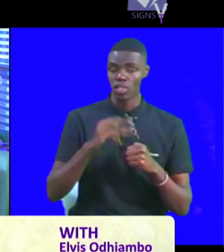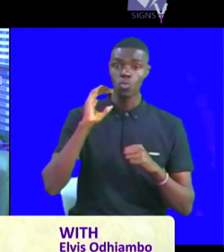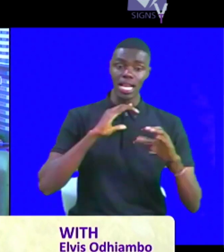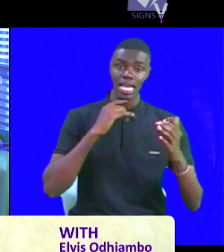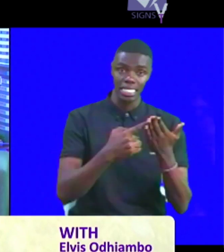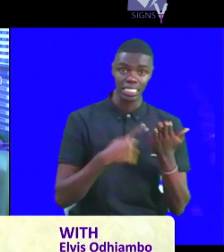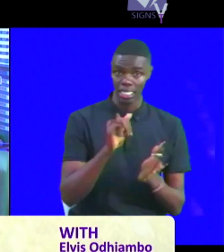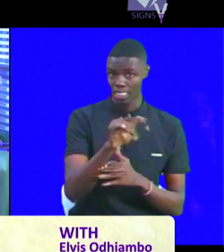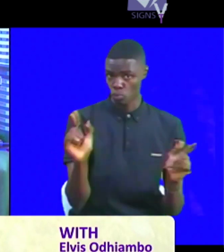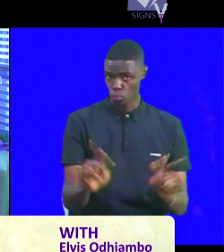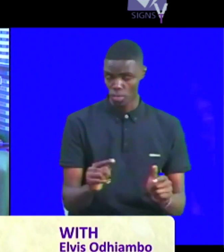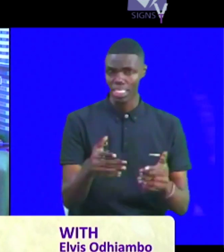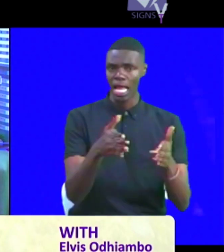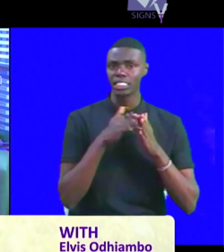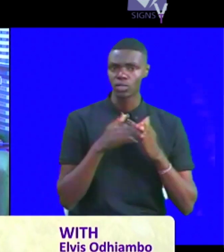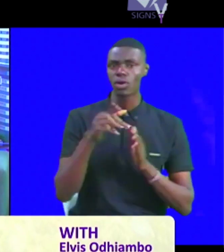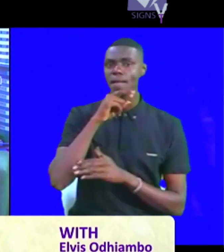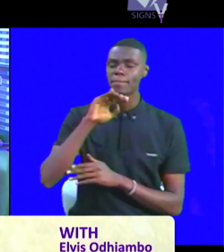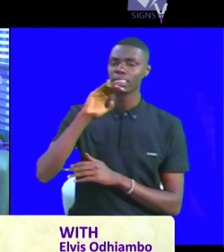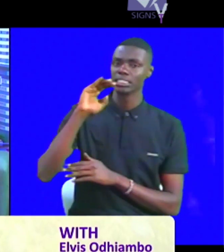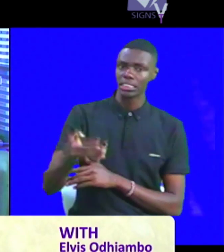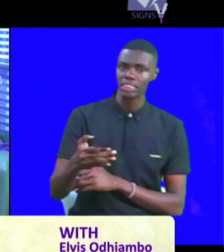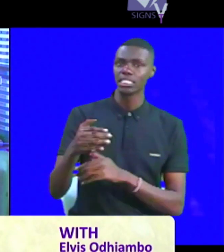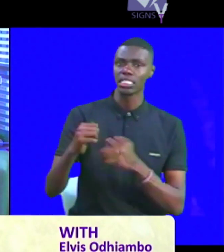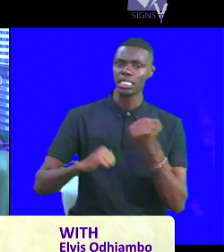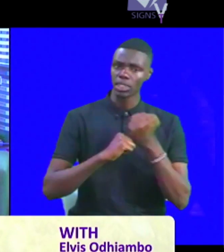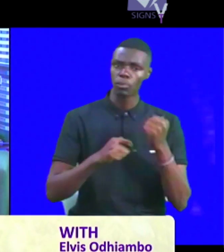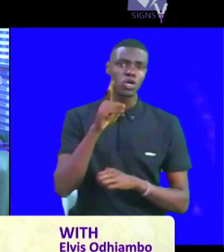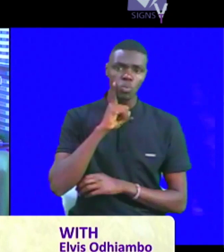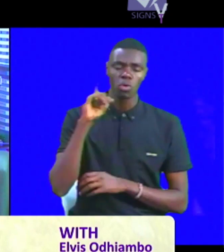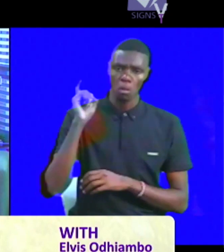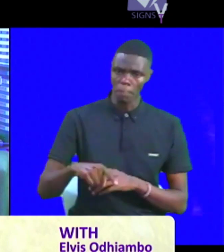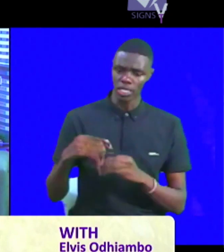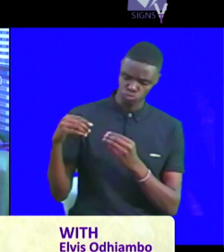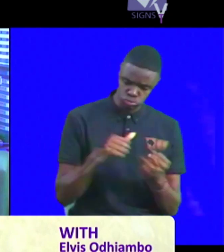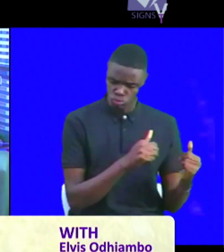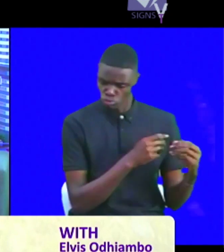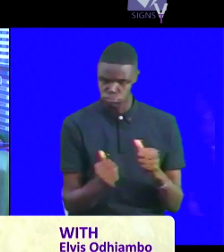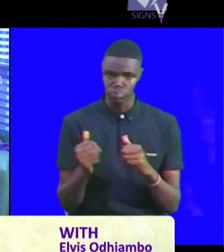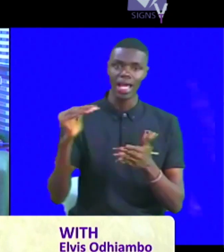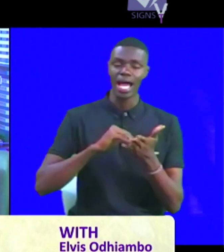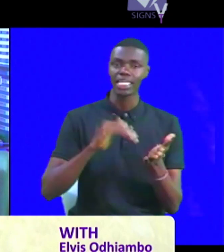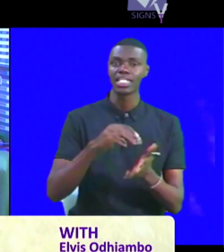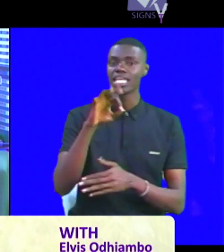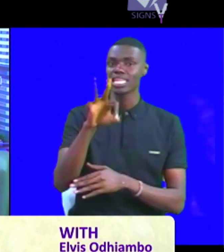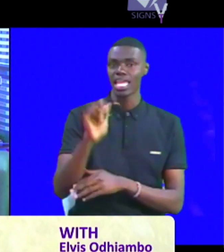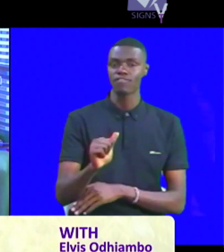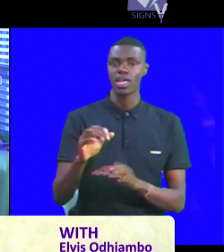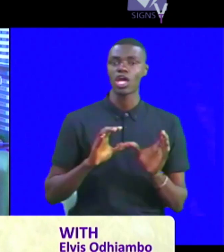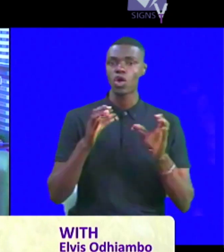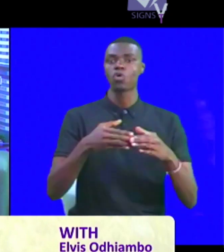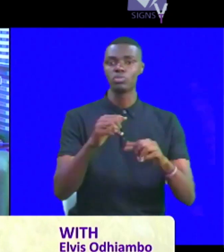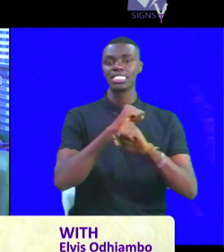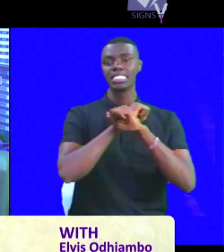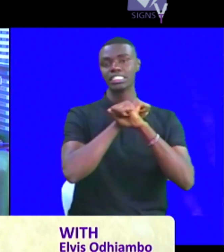that kidogo. Then also, Arsenal and Manchester City fans, tomorrow they have to square it out once again at the FA Community